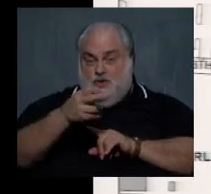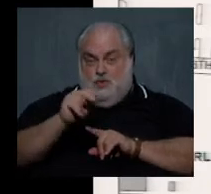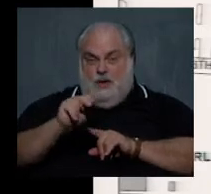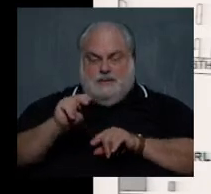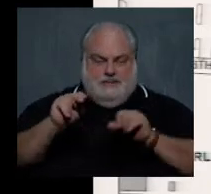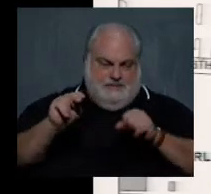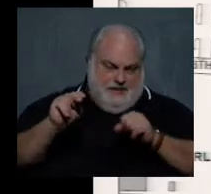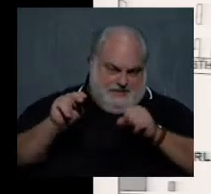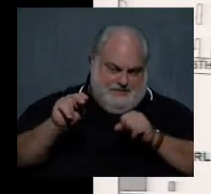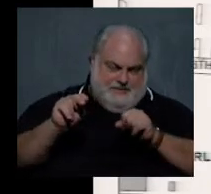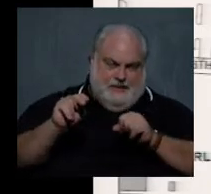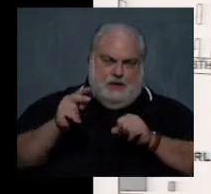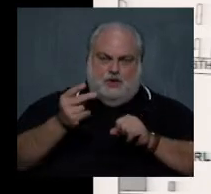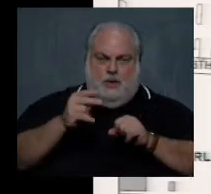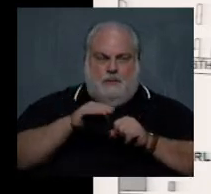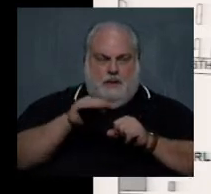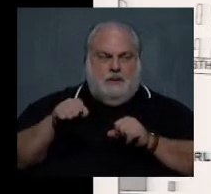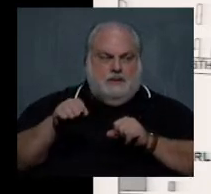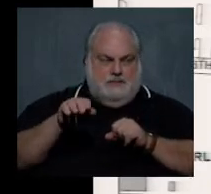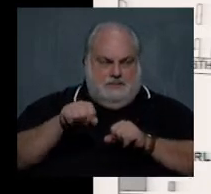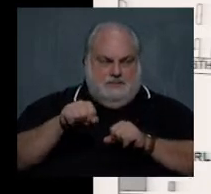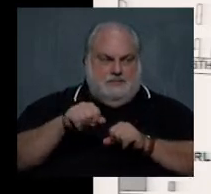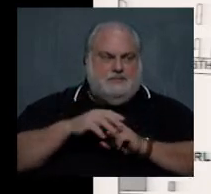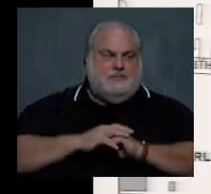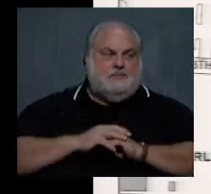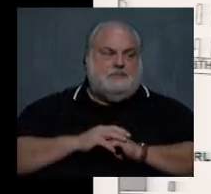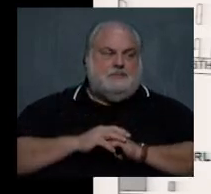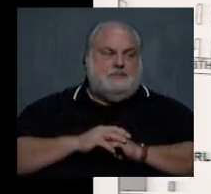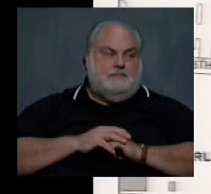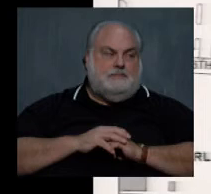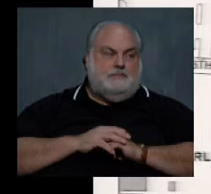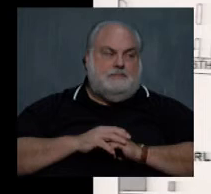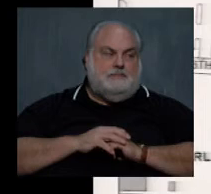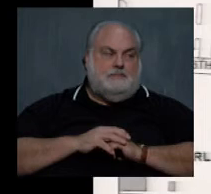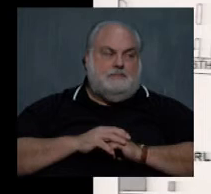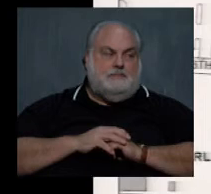it's it. Yeah, those right two there, St. buildings right John's there. building right there.